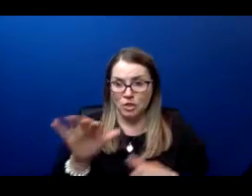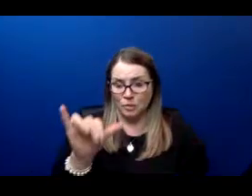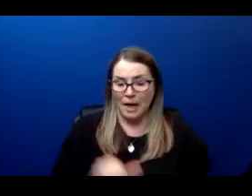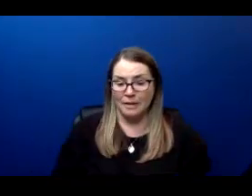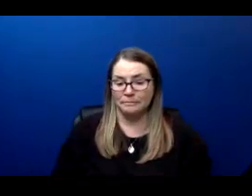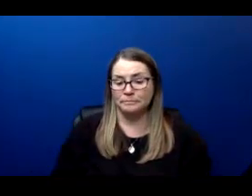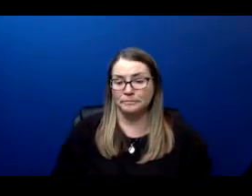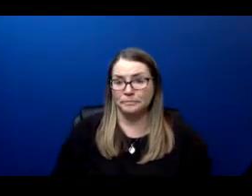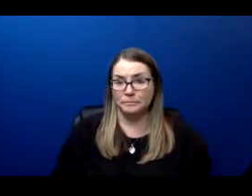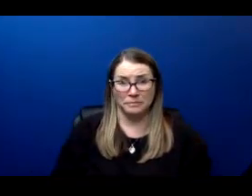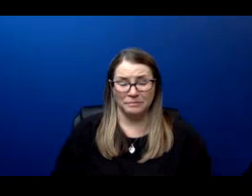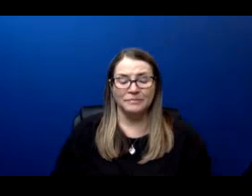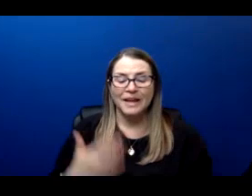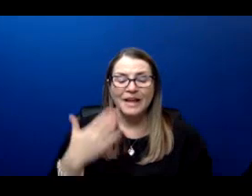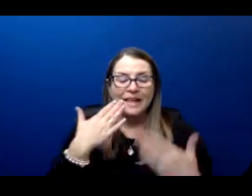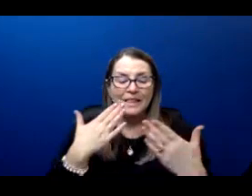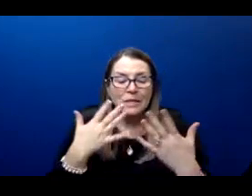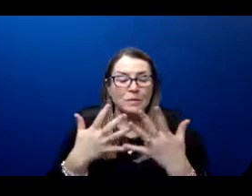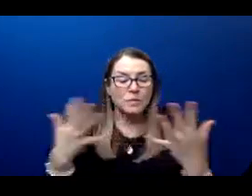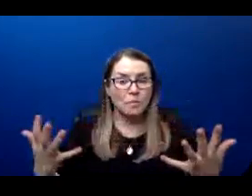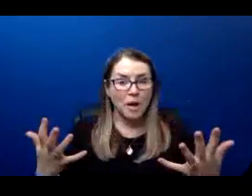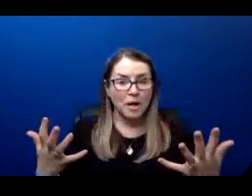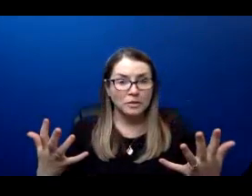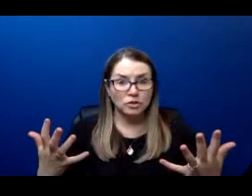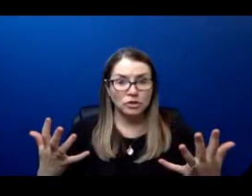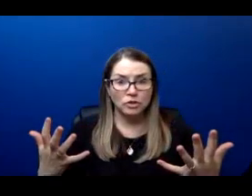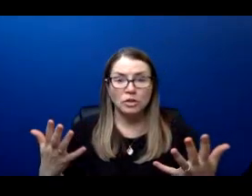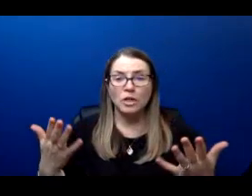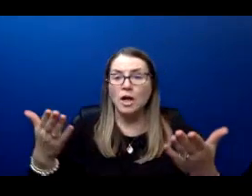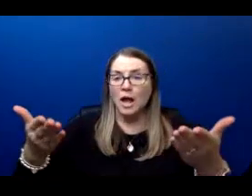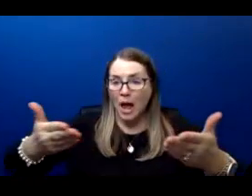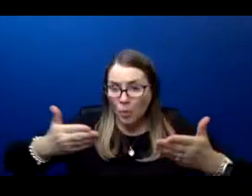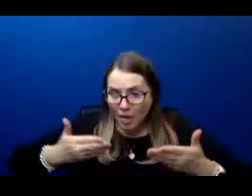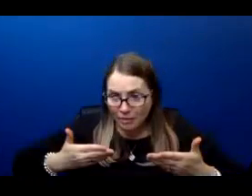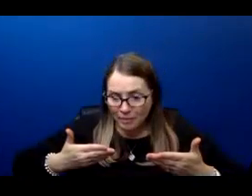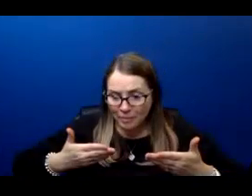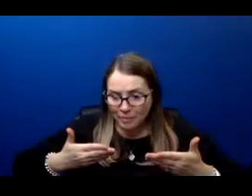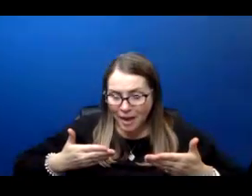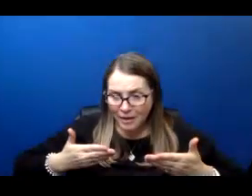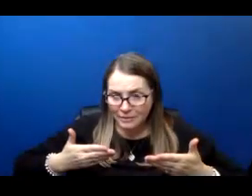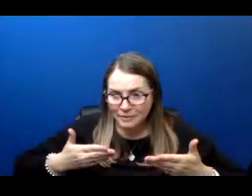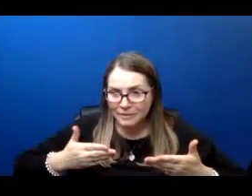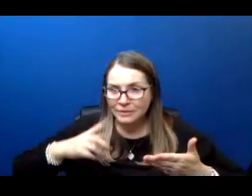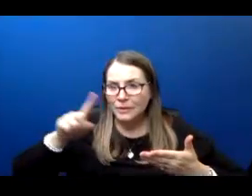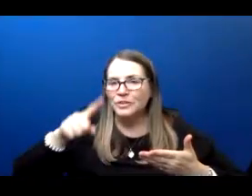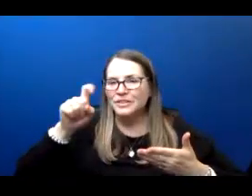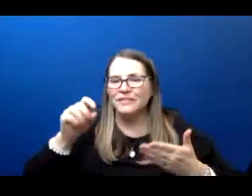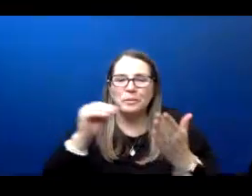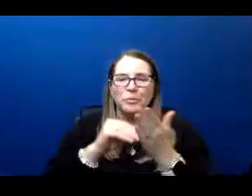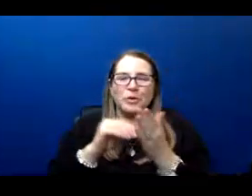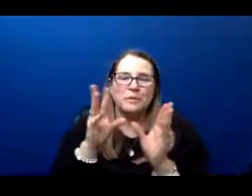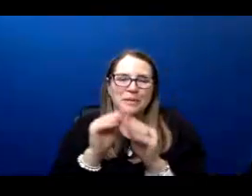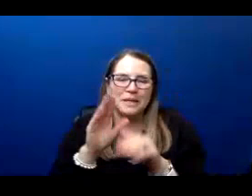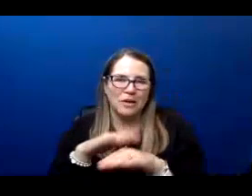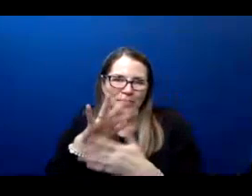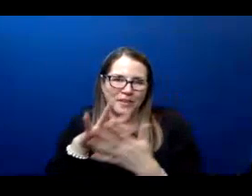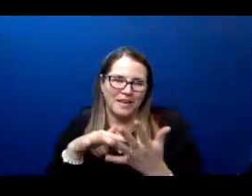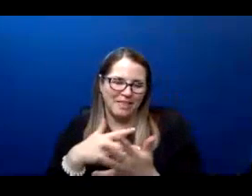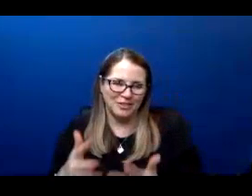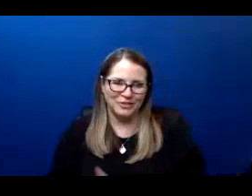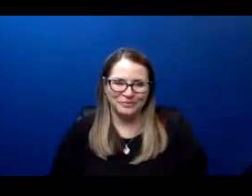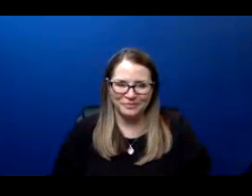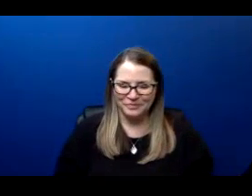The record. Thank you so much, Nicholas. I welcome. We just have to get on each other's calendar. Yes, ma'am.